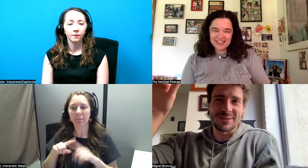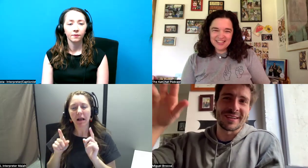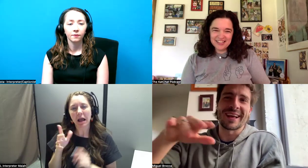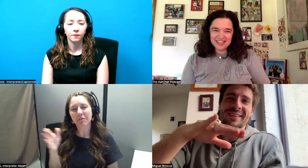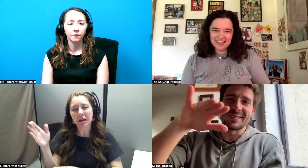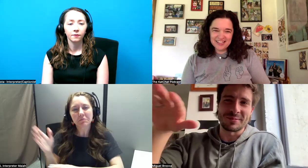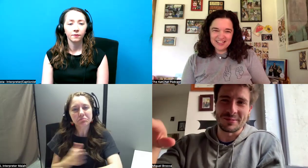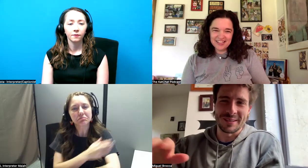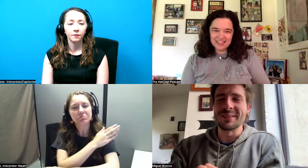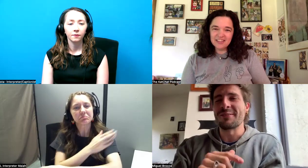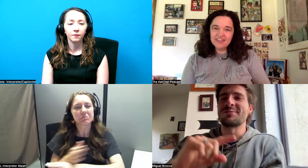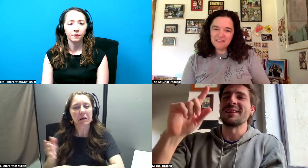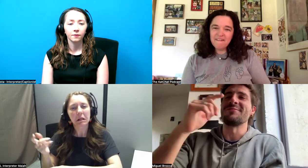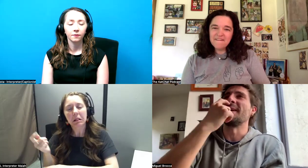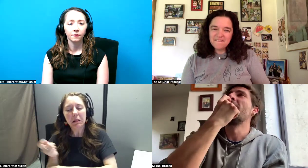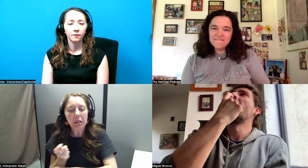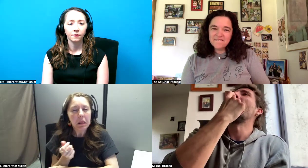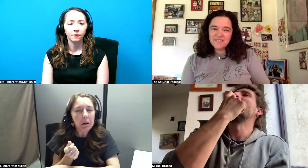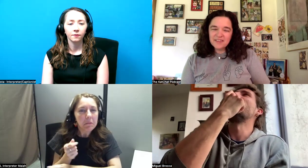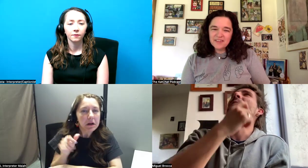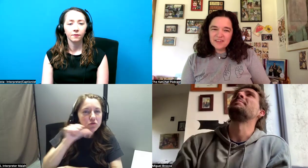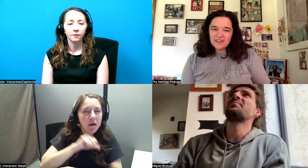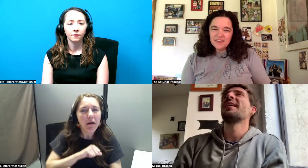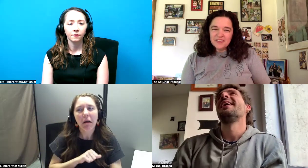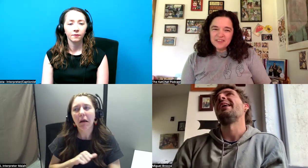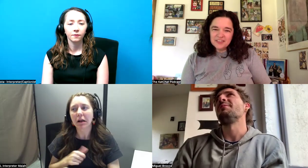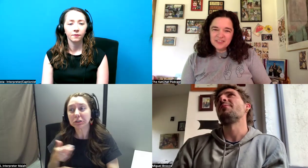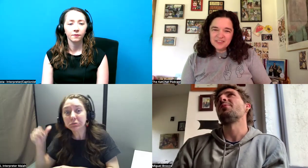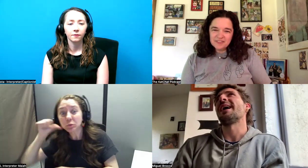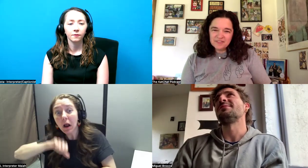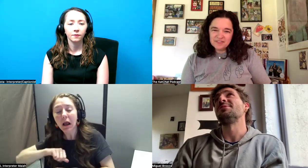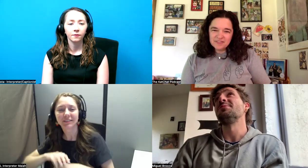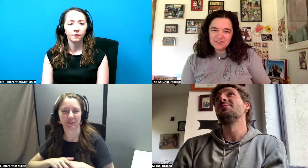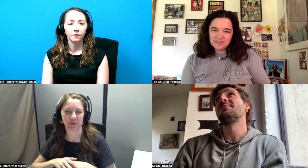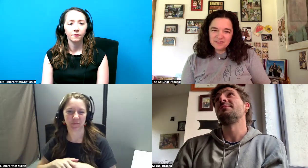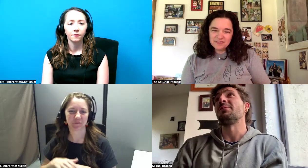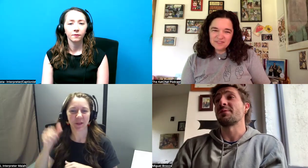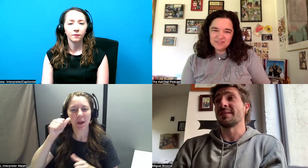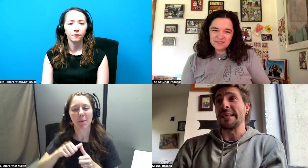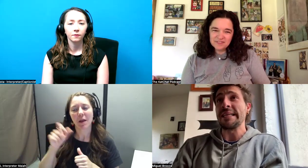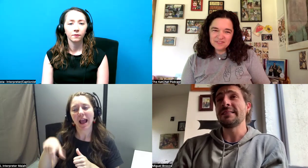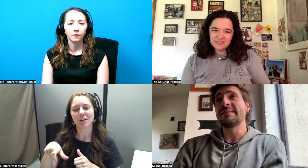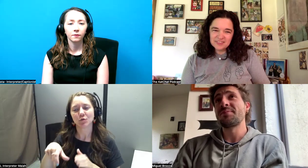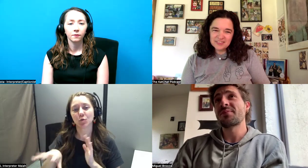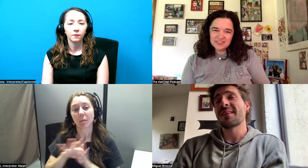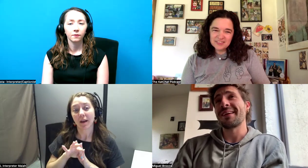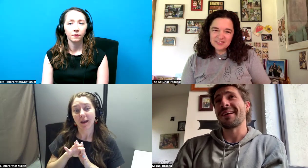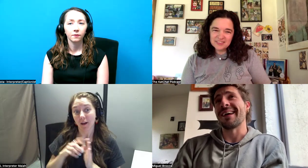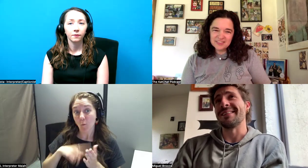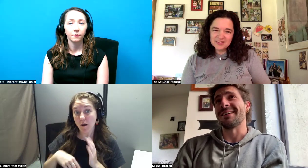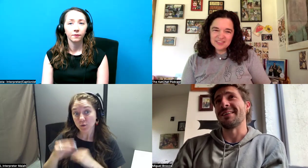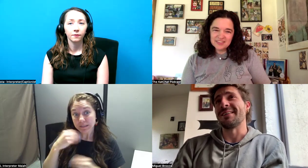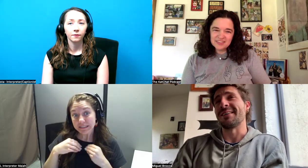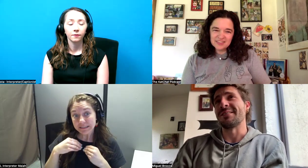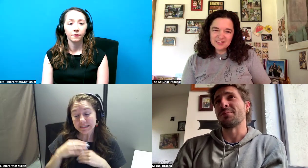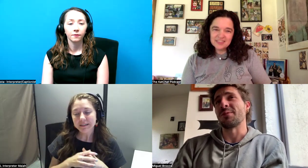drunk version, and the tipsy one. That was really fun, and I remember we had to choose what we were gonna eat,